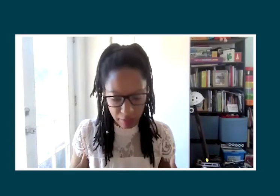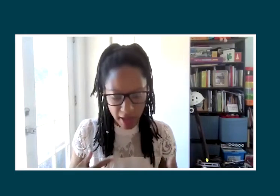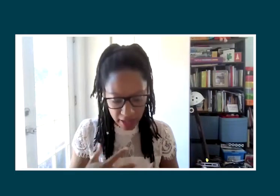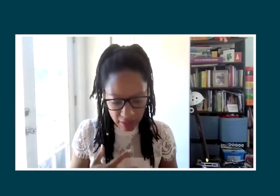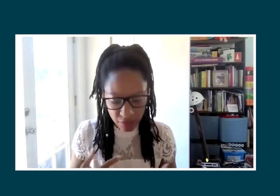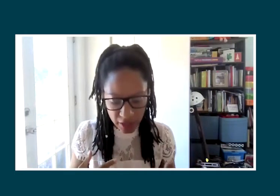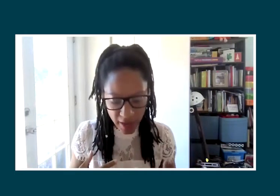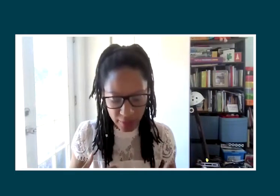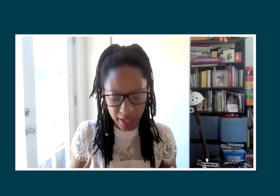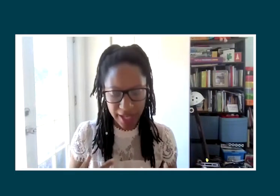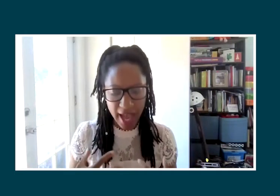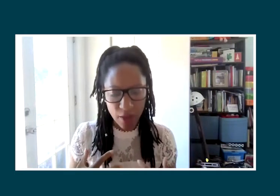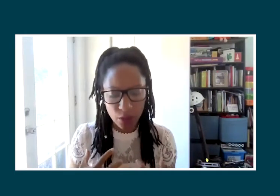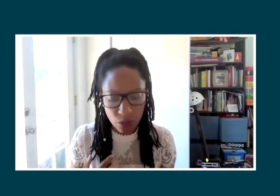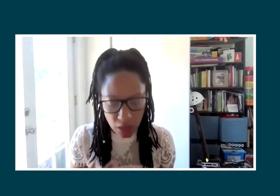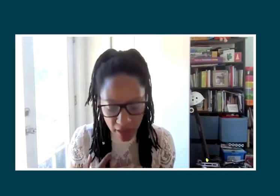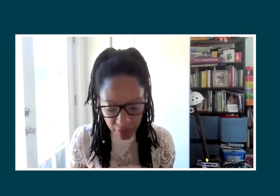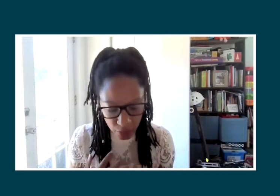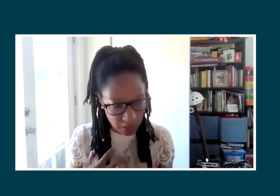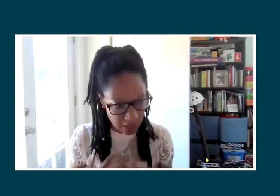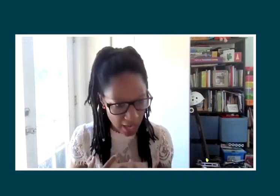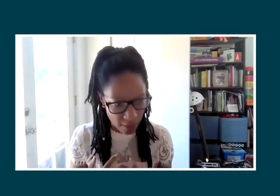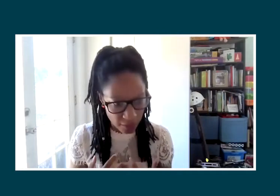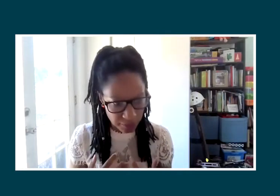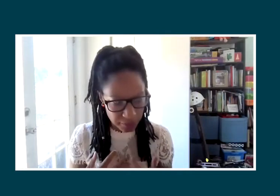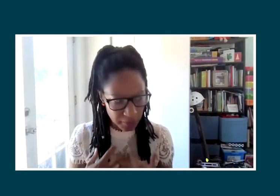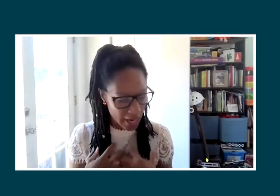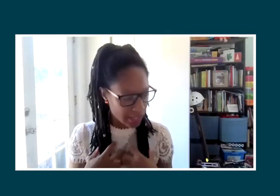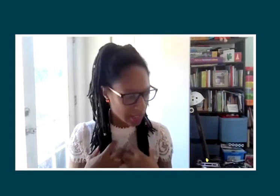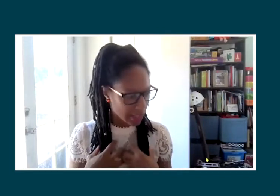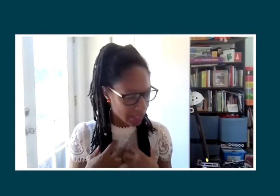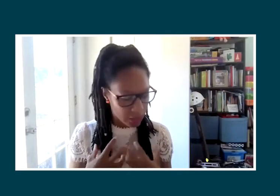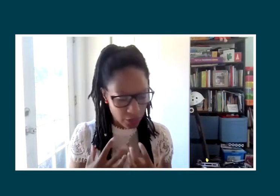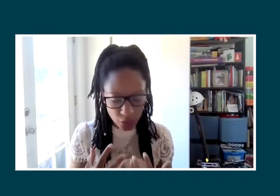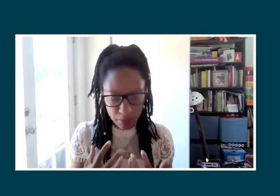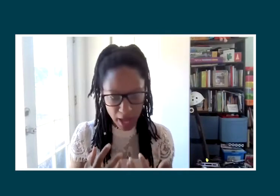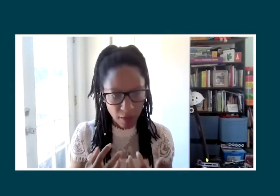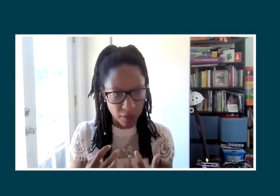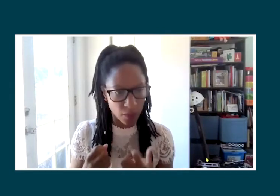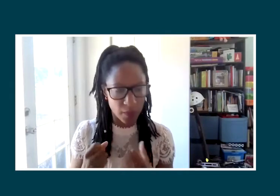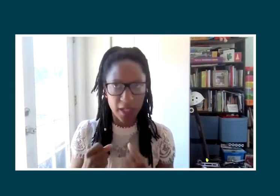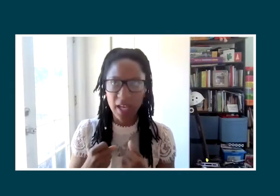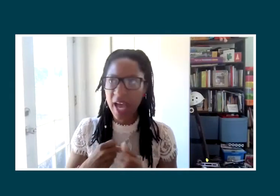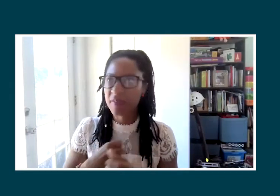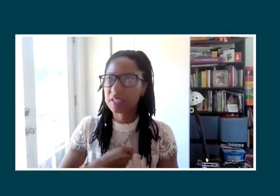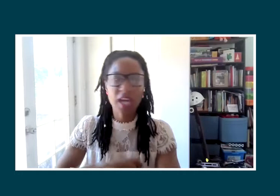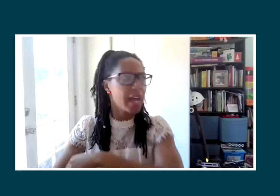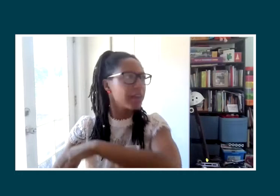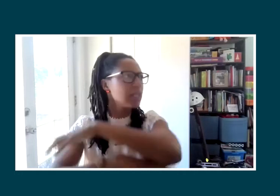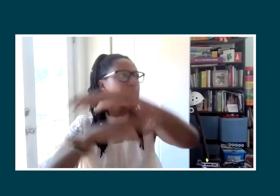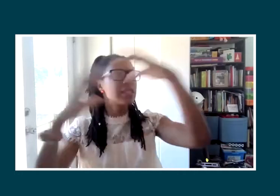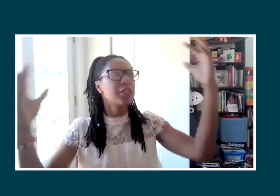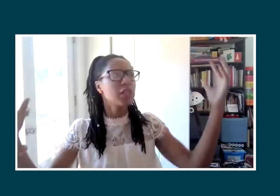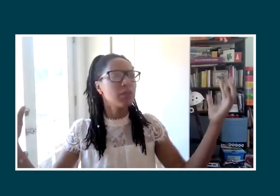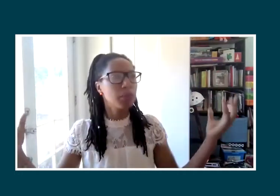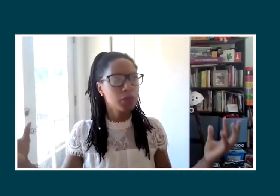heart and body and figure out how you love yourself. I think that that's hugely powerful. We have an